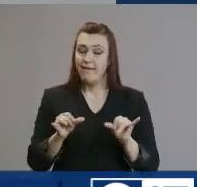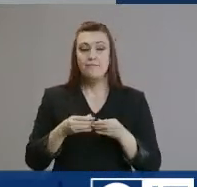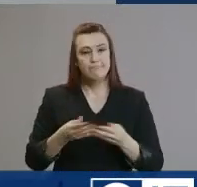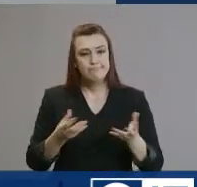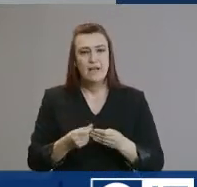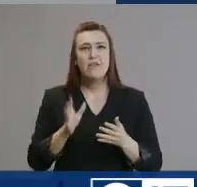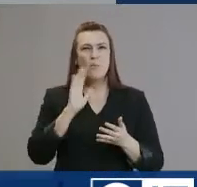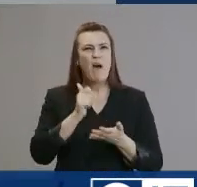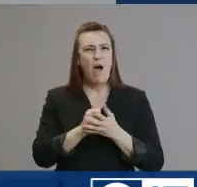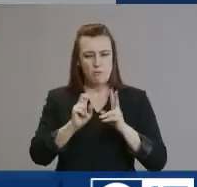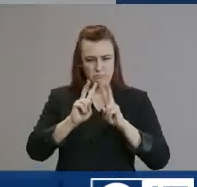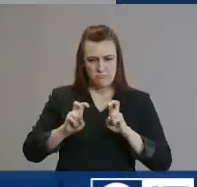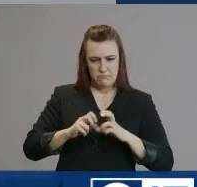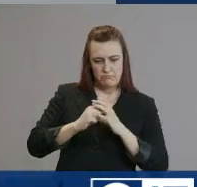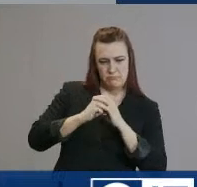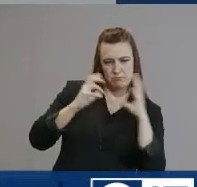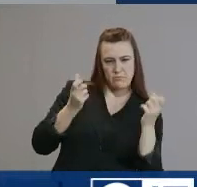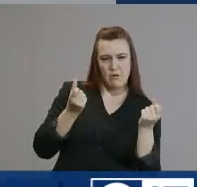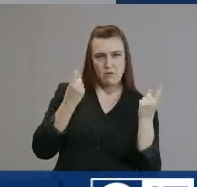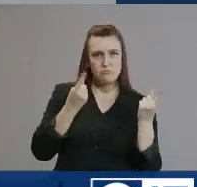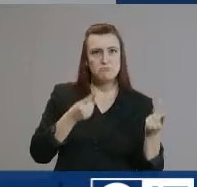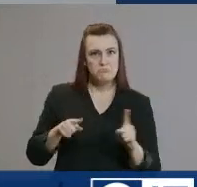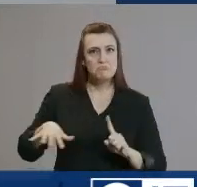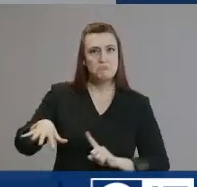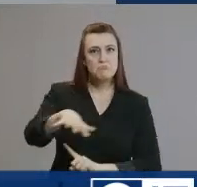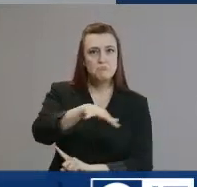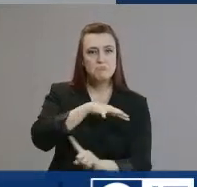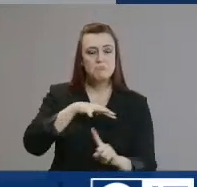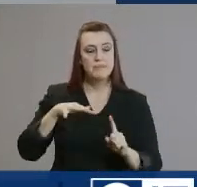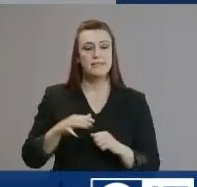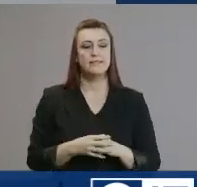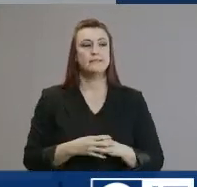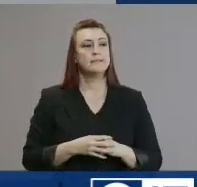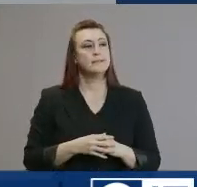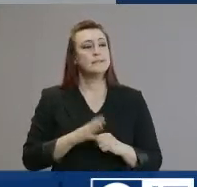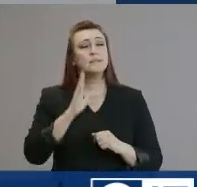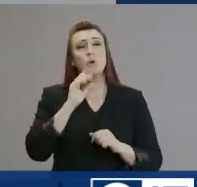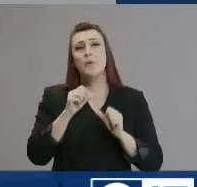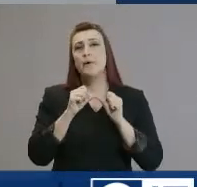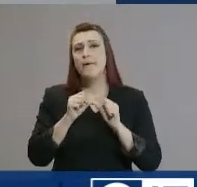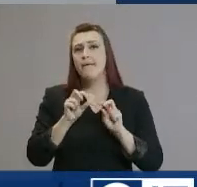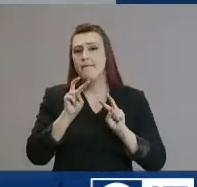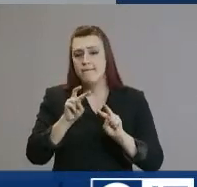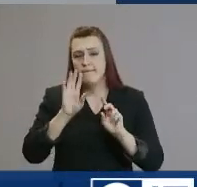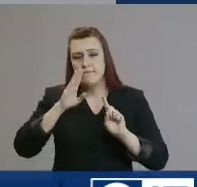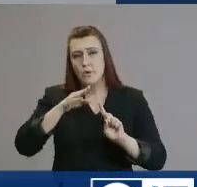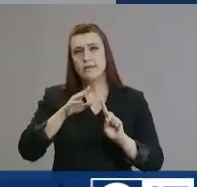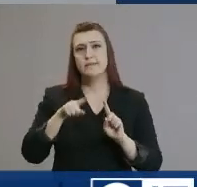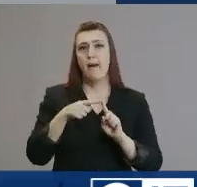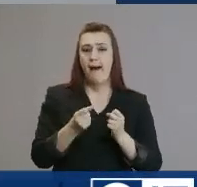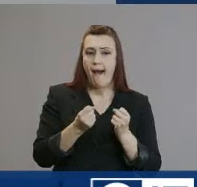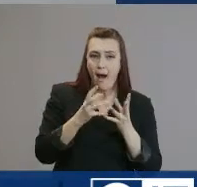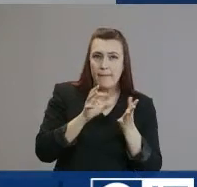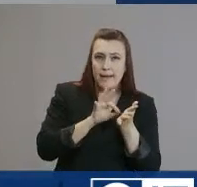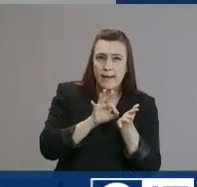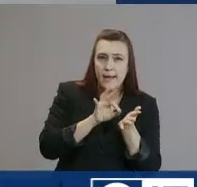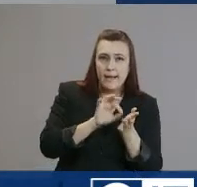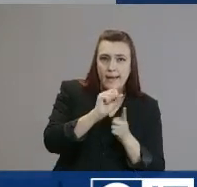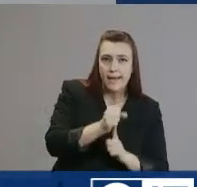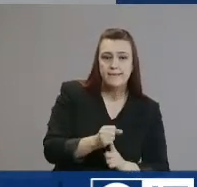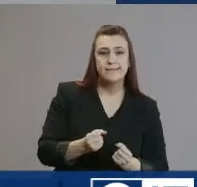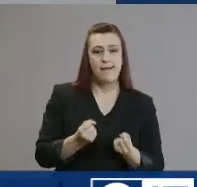situation is at the state level. We'll have a constant focus on cases and hospital capacity. We've got a team of